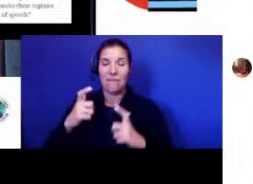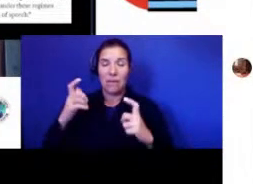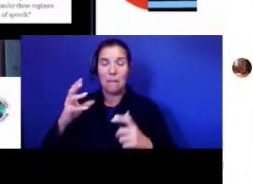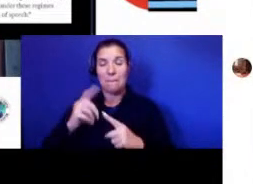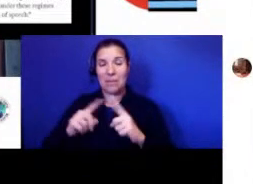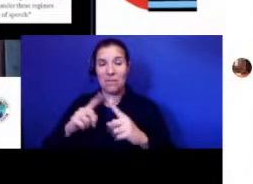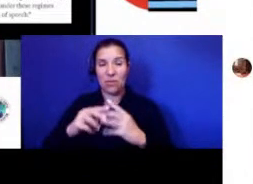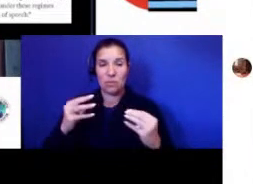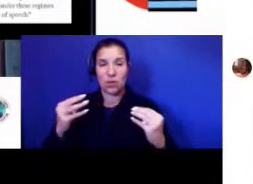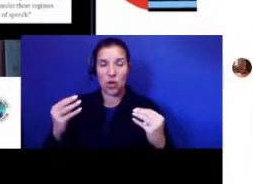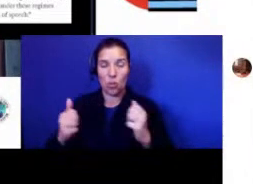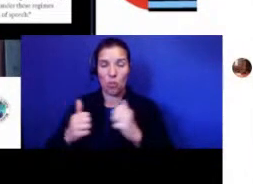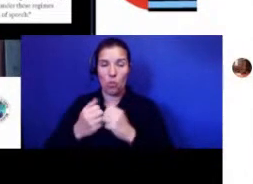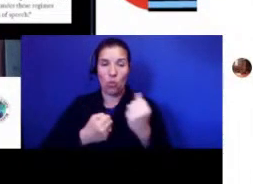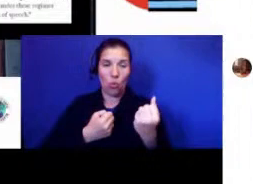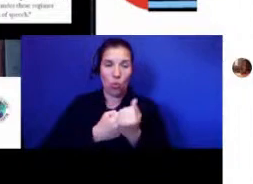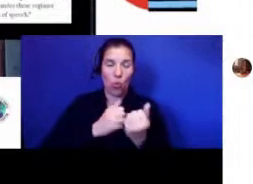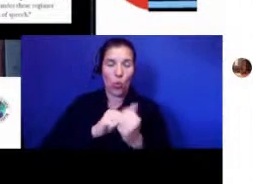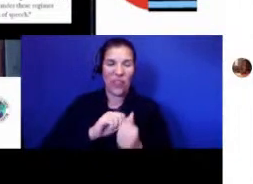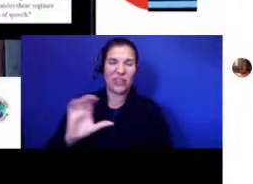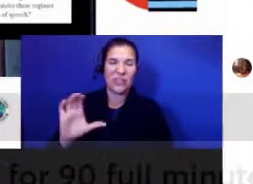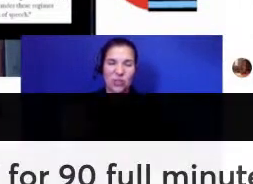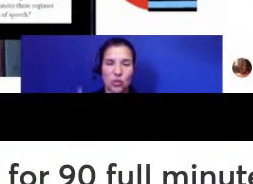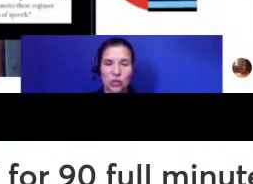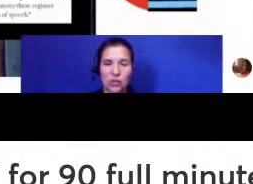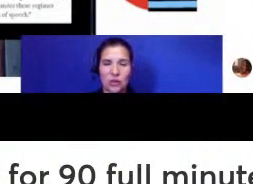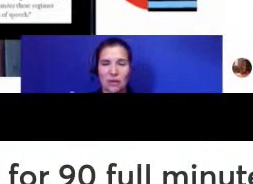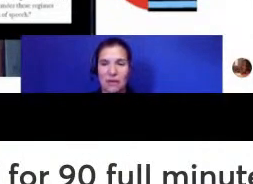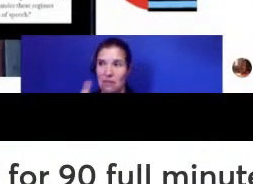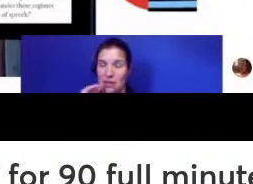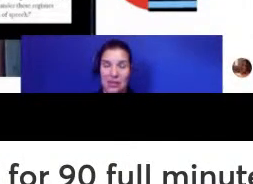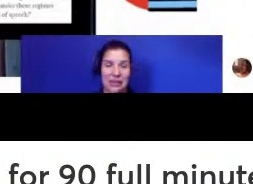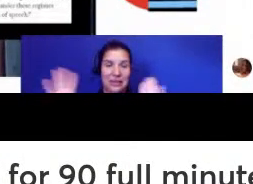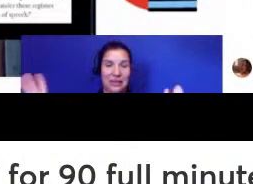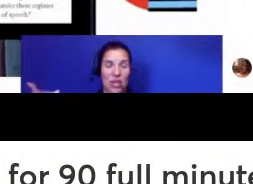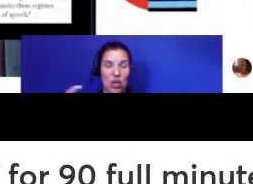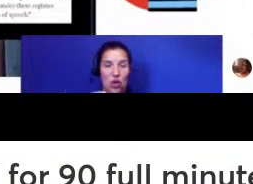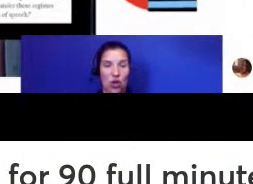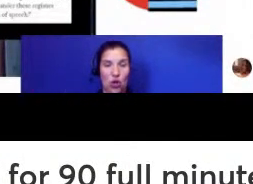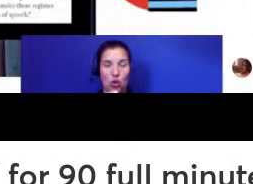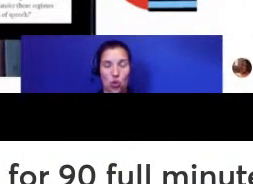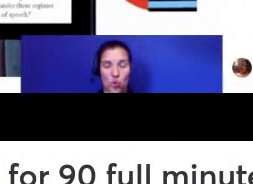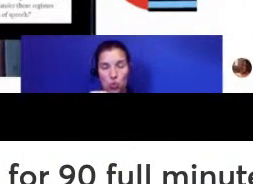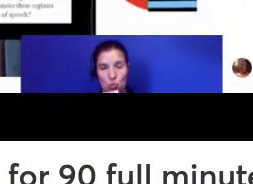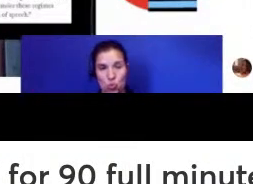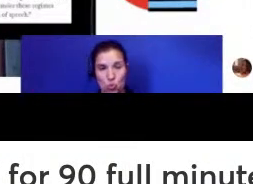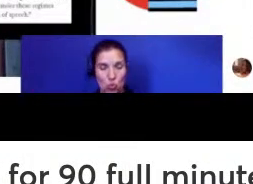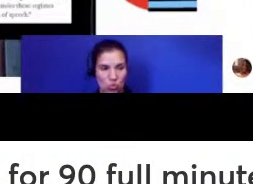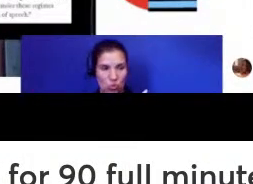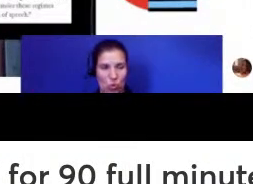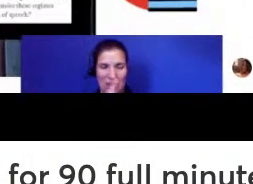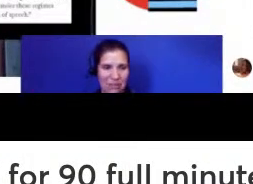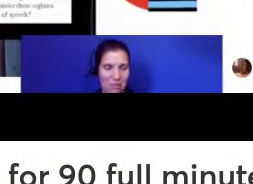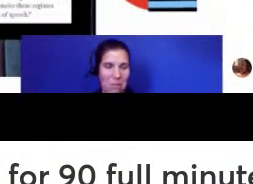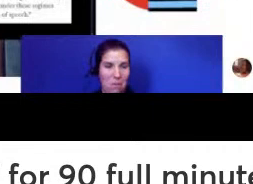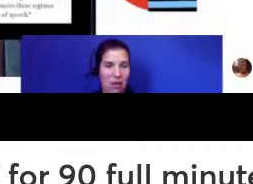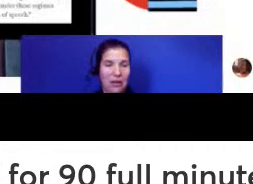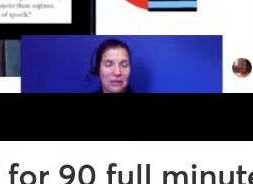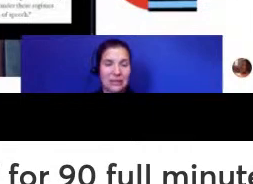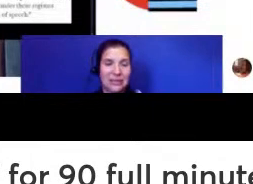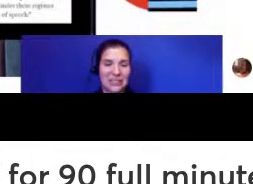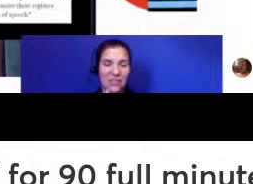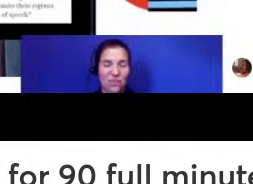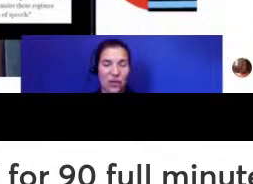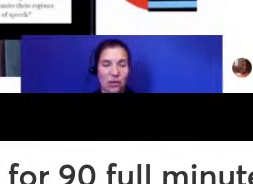that are favorable to conservatives. This is a clear ploy to indoctrinate students by preventing them from accessing certain content,